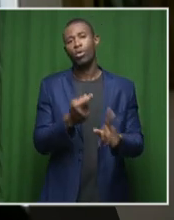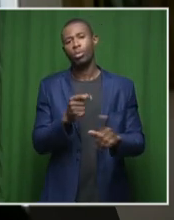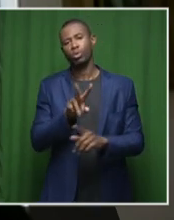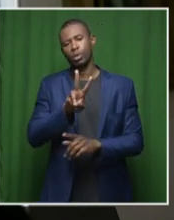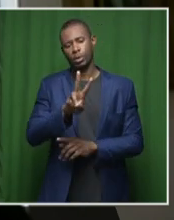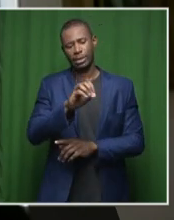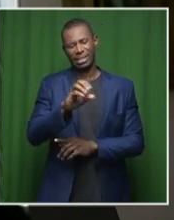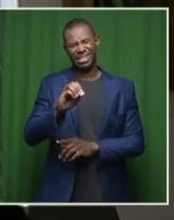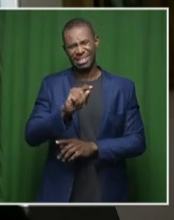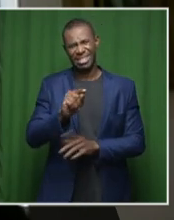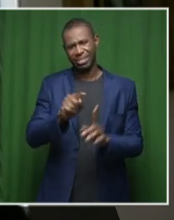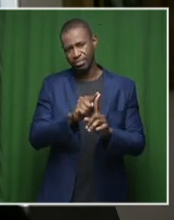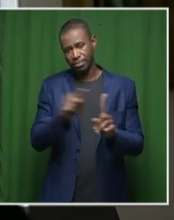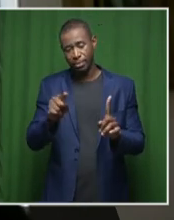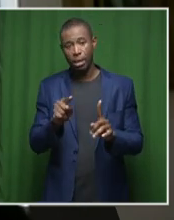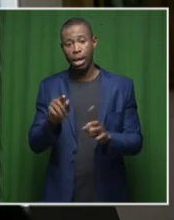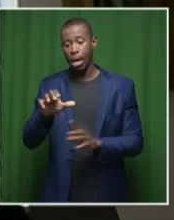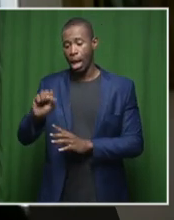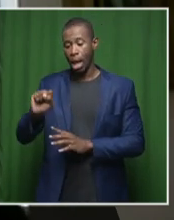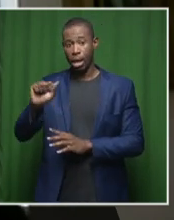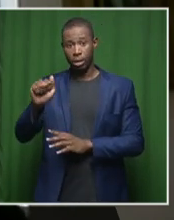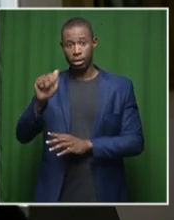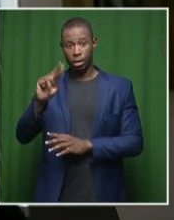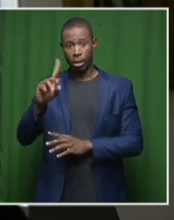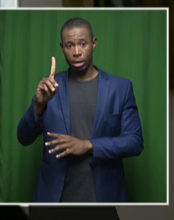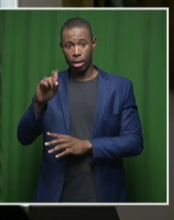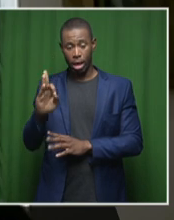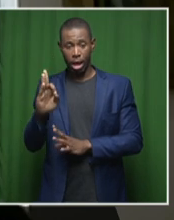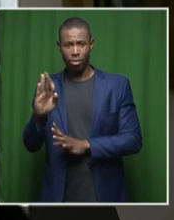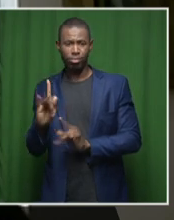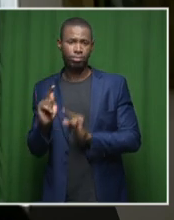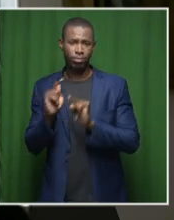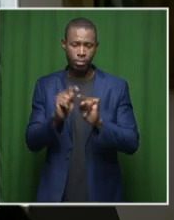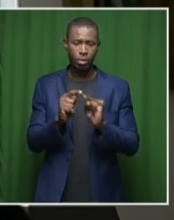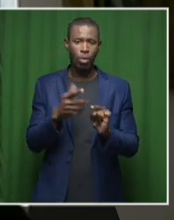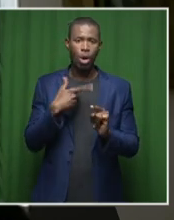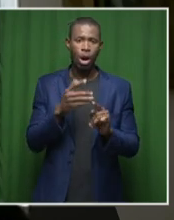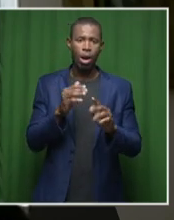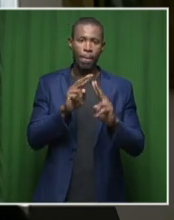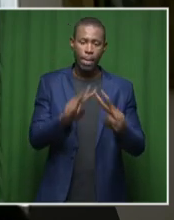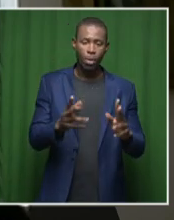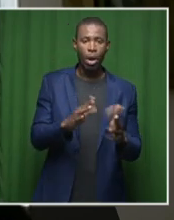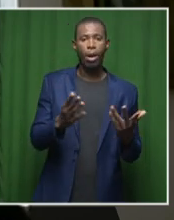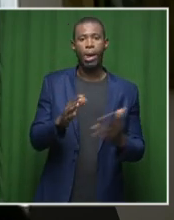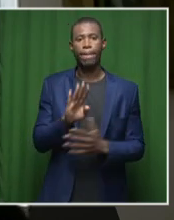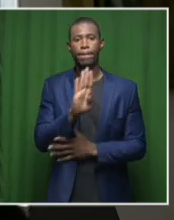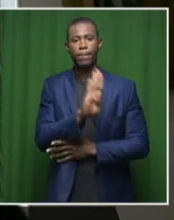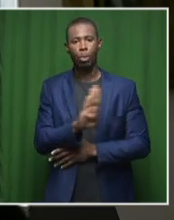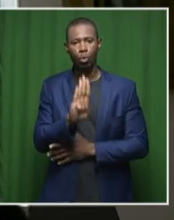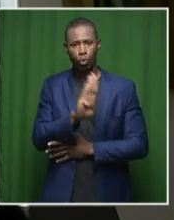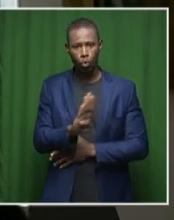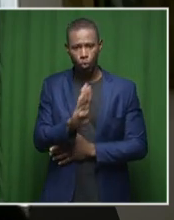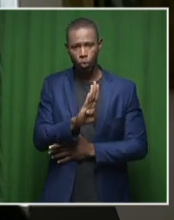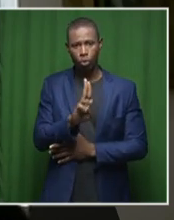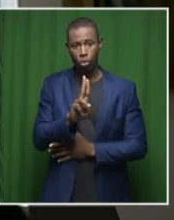the SNDF has been involved in peacekeeping deployments from Burundi to the DRC, even